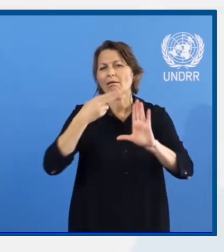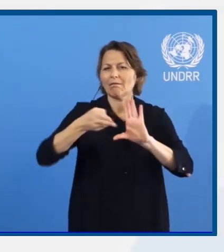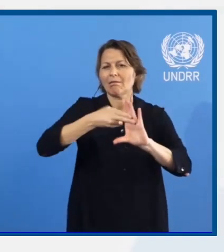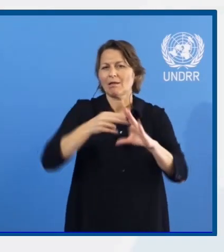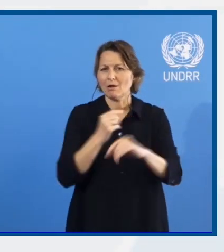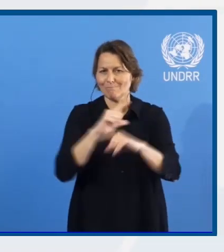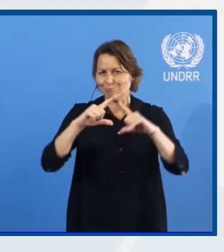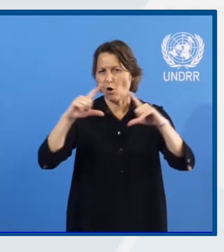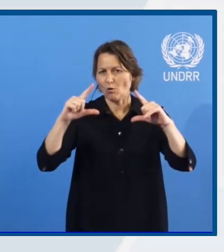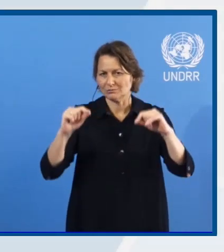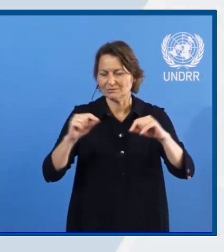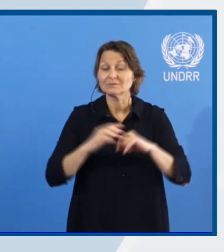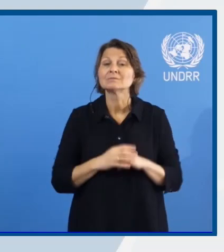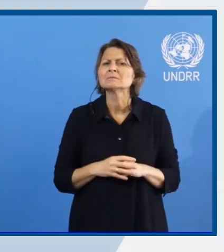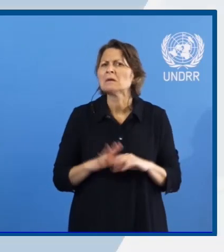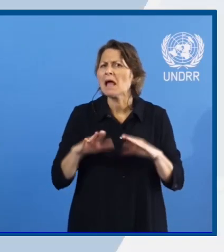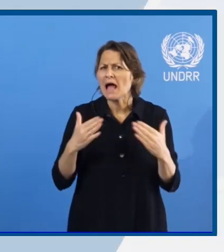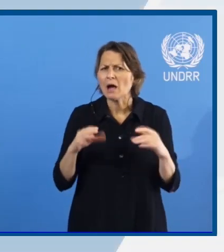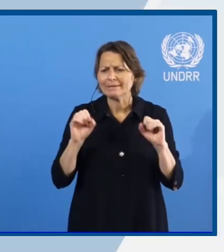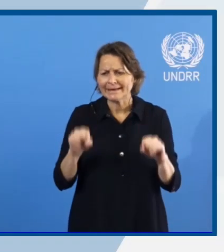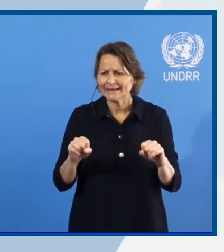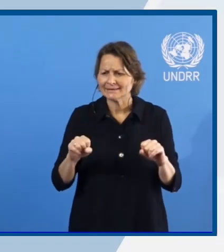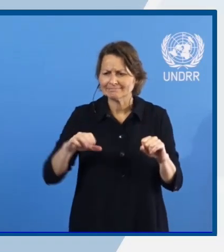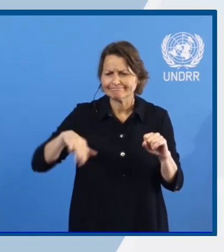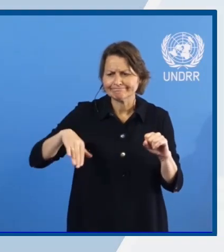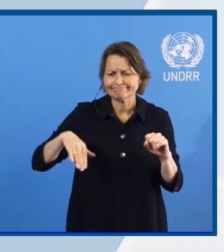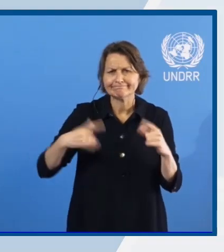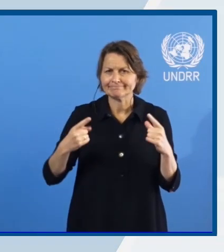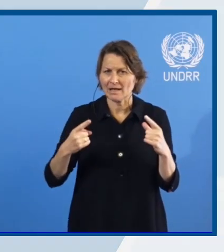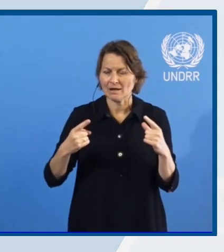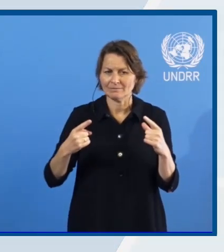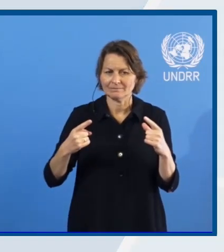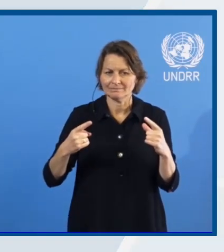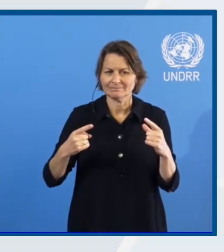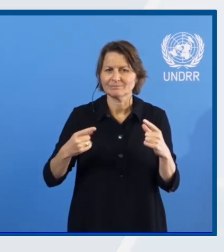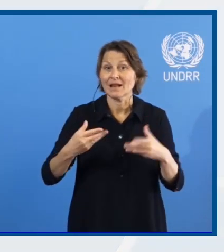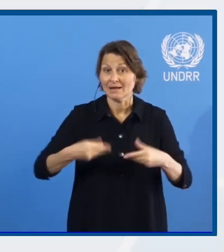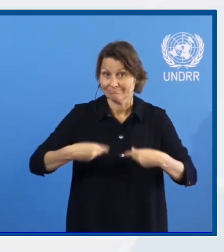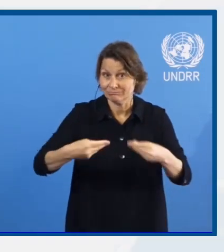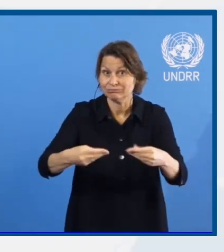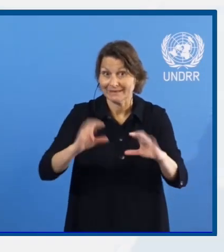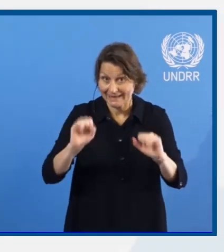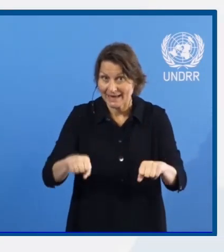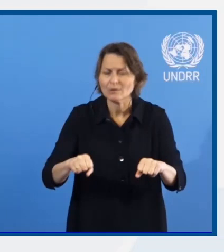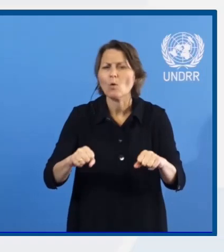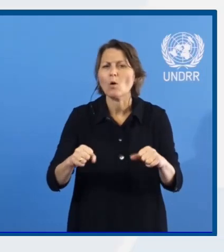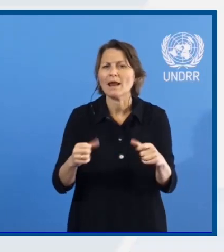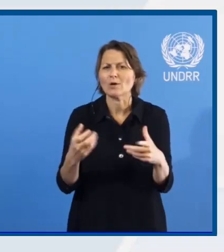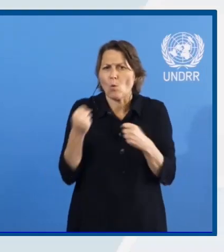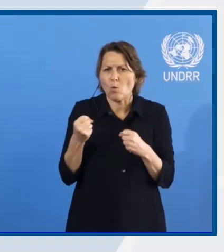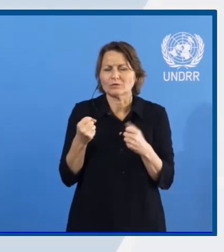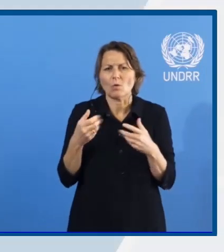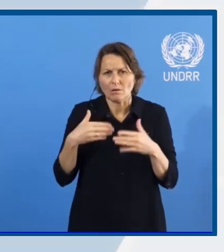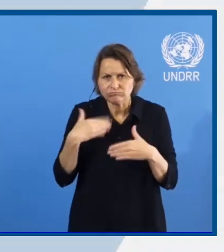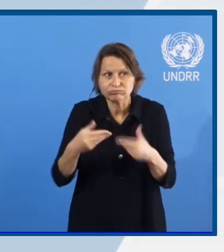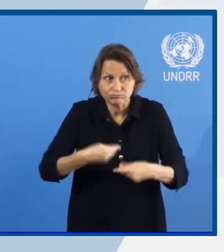as a criteria. Can we make this happen? Elena, any views on this? I